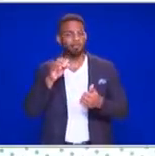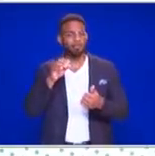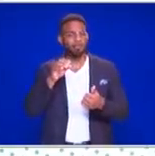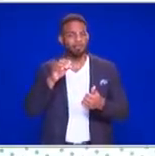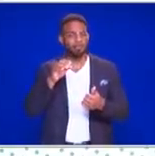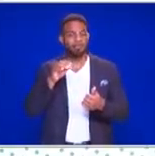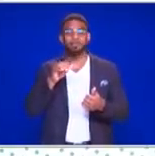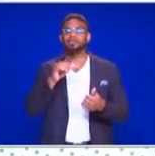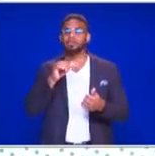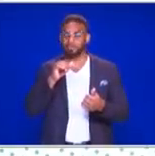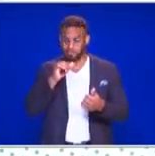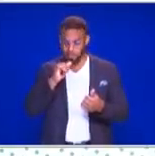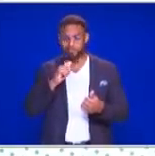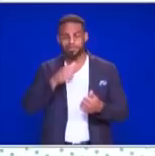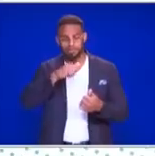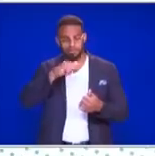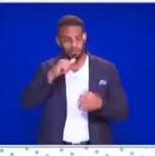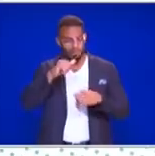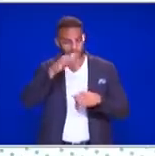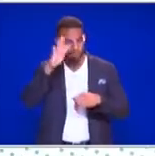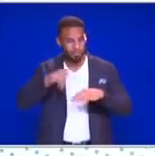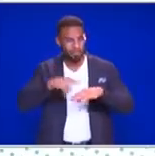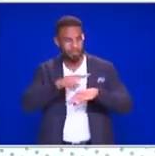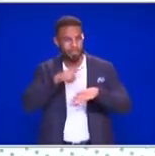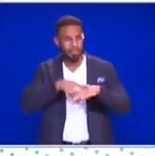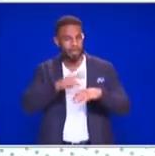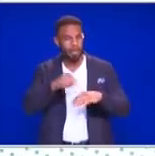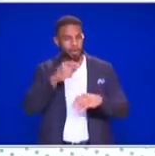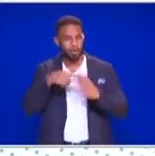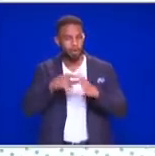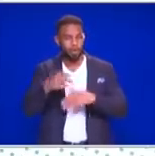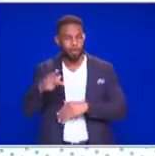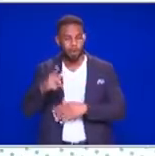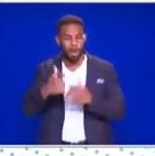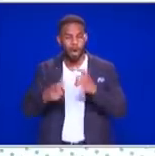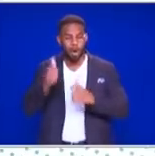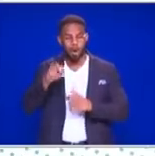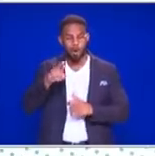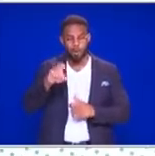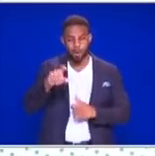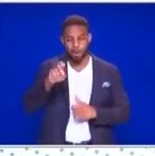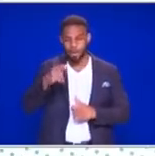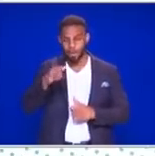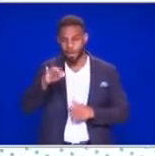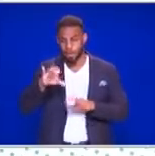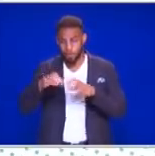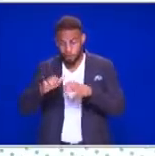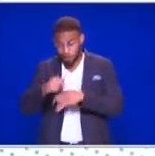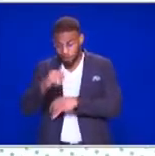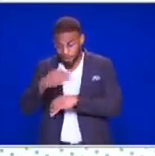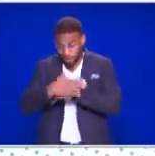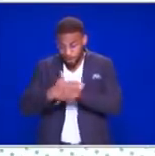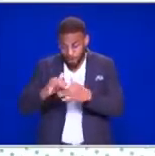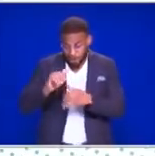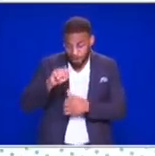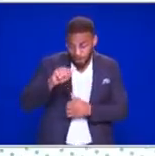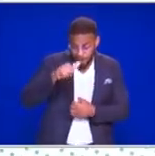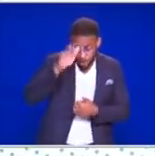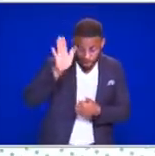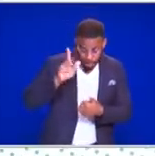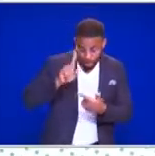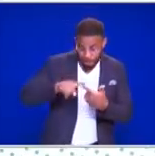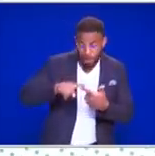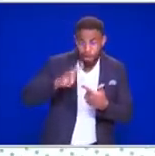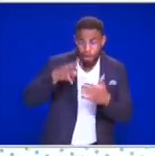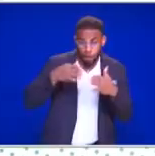alone non-Hispanic population, shown in purple, was the largest racial or ethnic group in counties in Alaska,